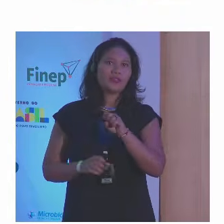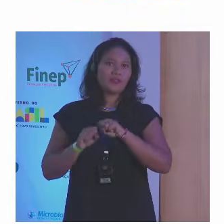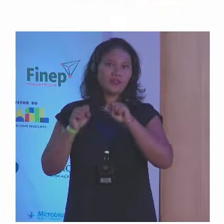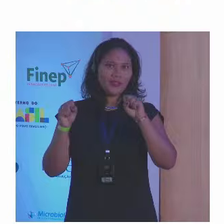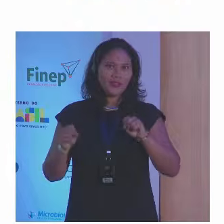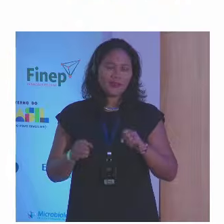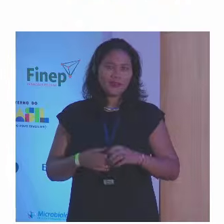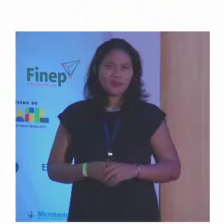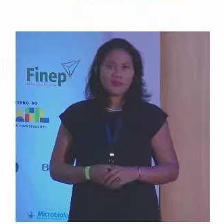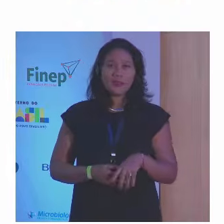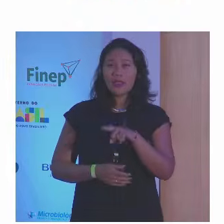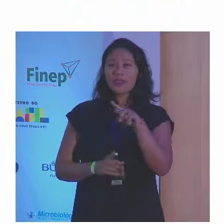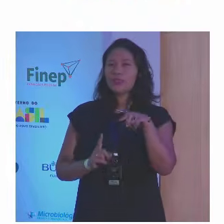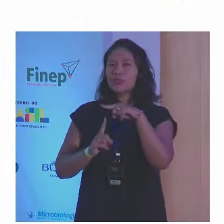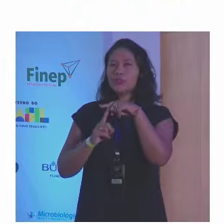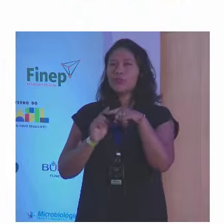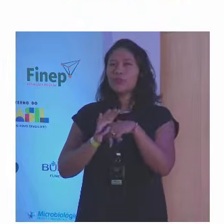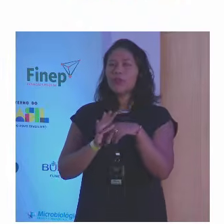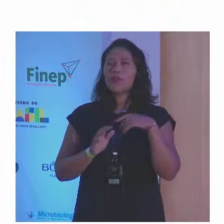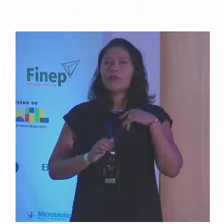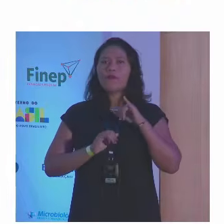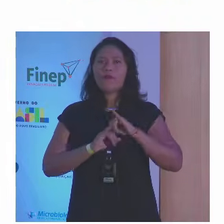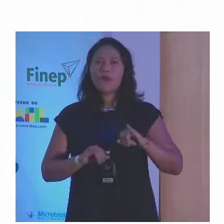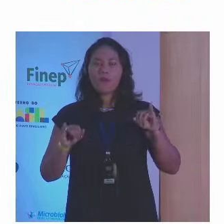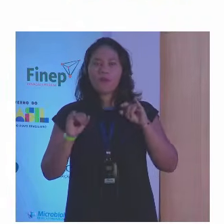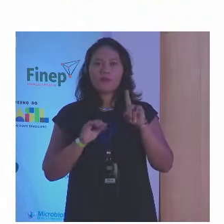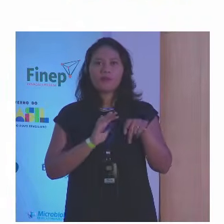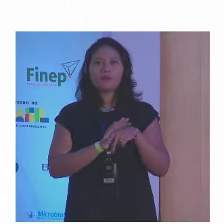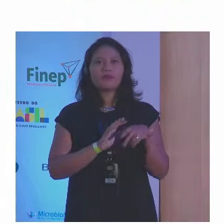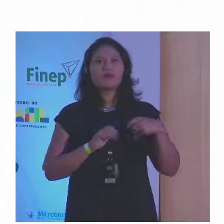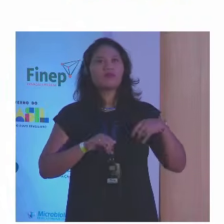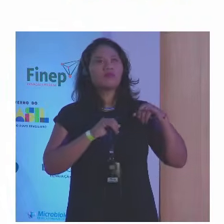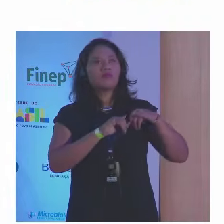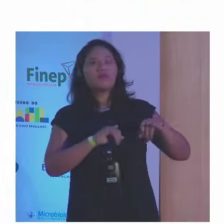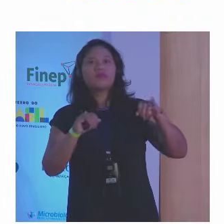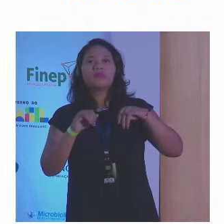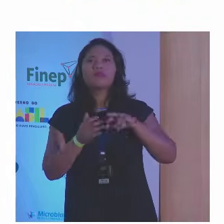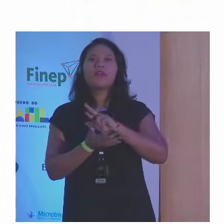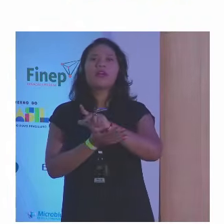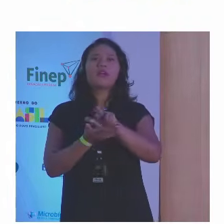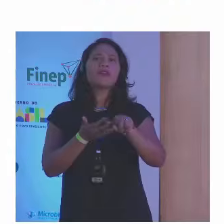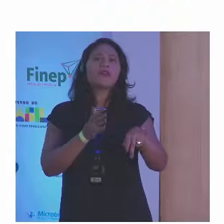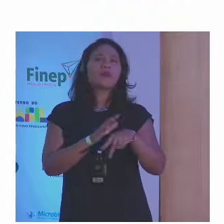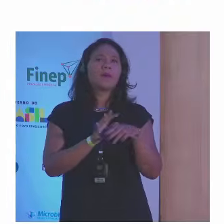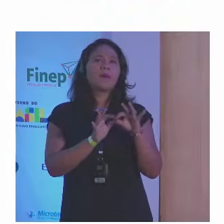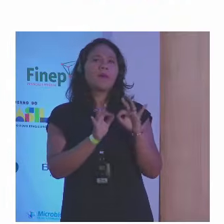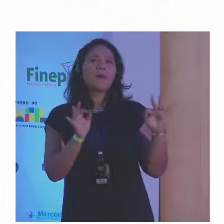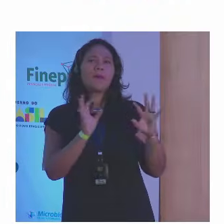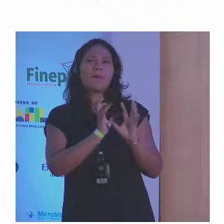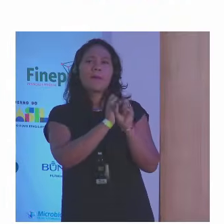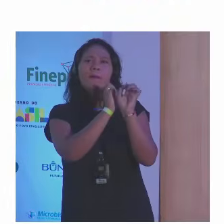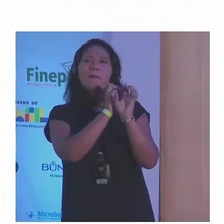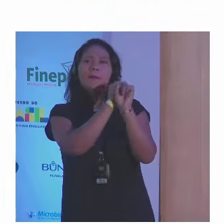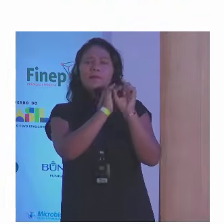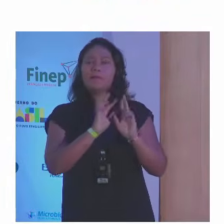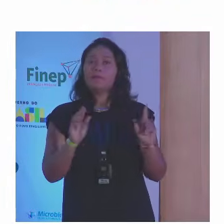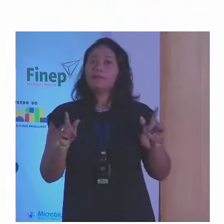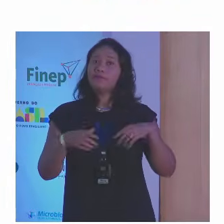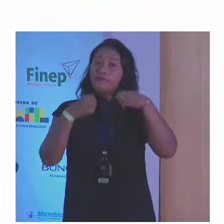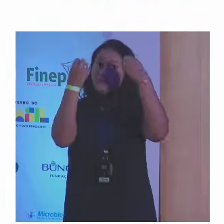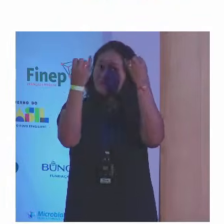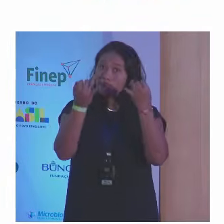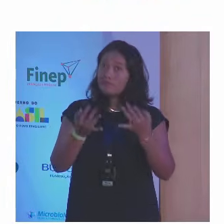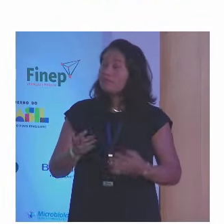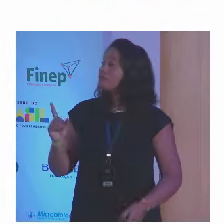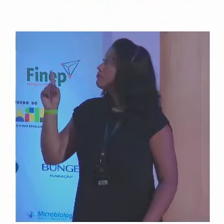of information that has been documented with different classes of metrics is done to really explain system by